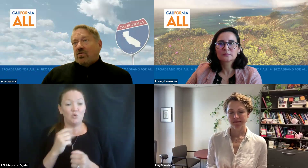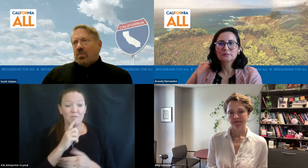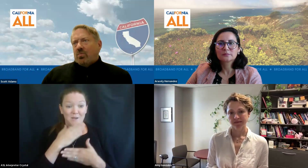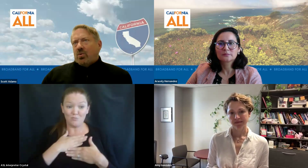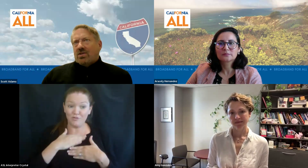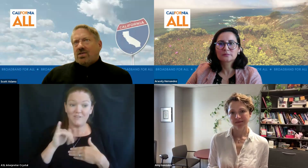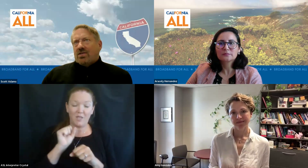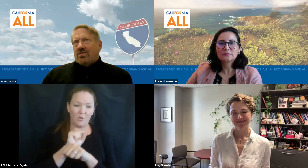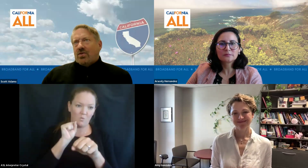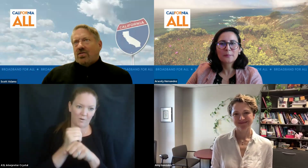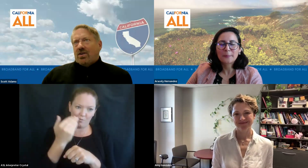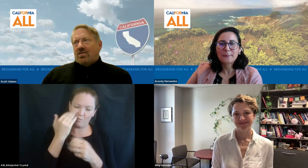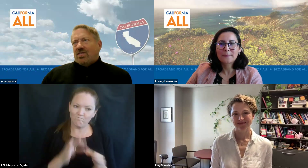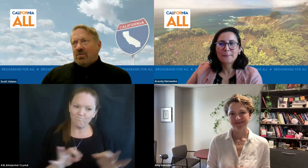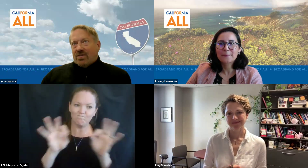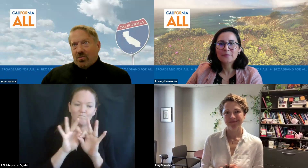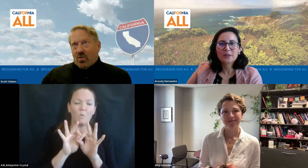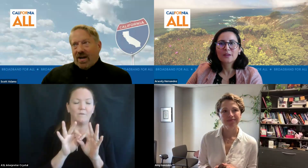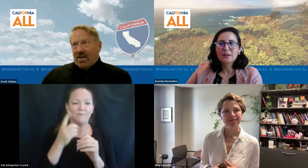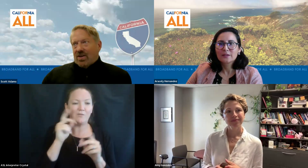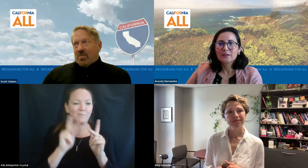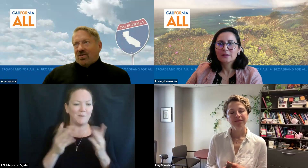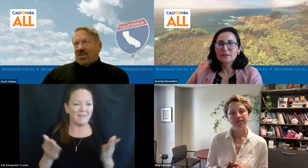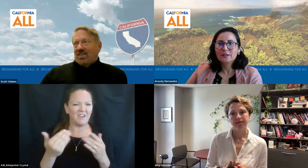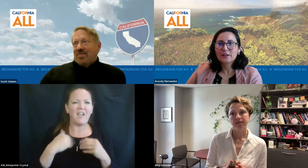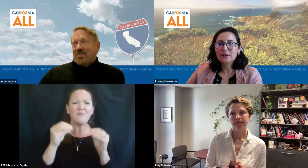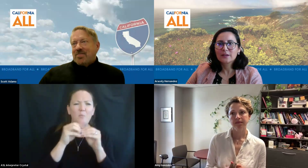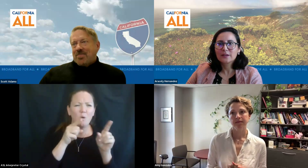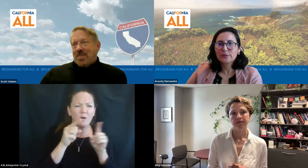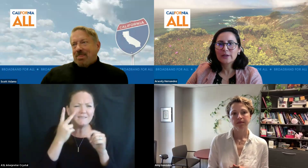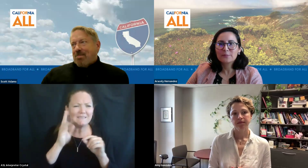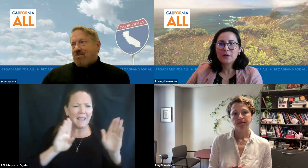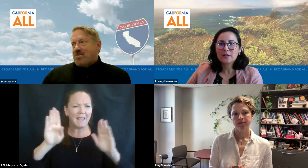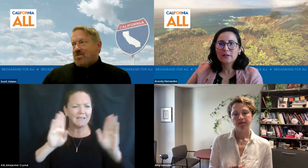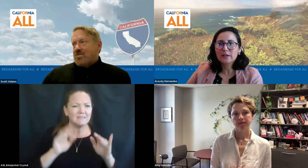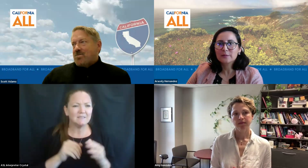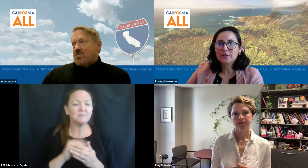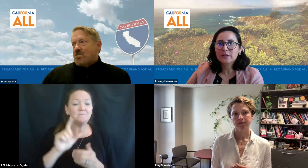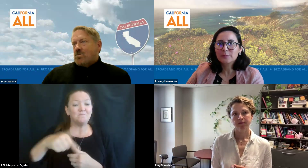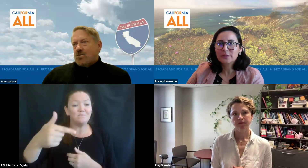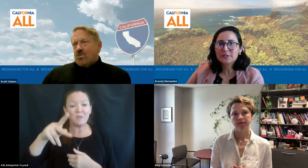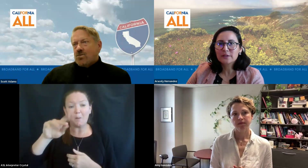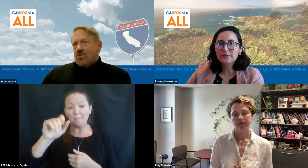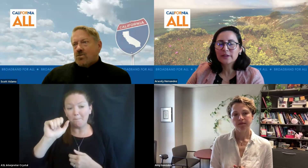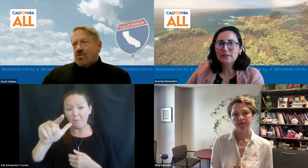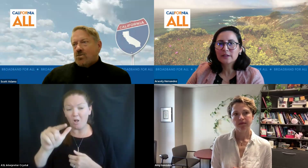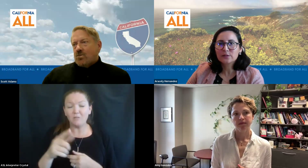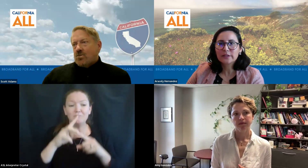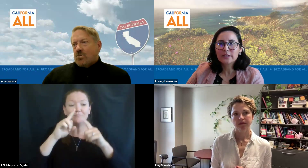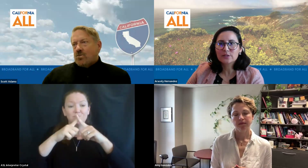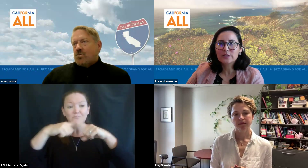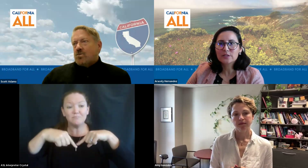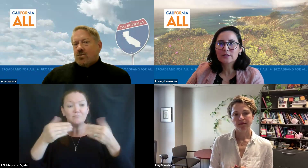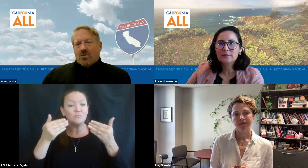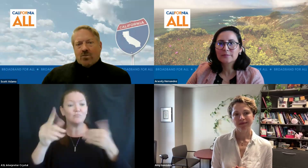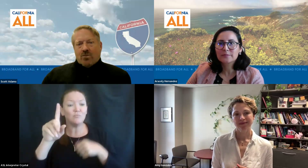this work, and I know it's super important to folks here. Looks like we got some more hands up, Araceli. Yeah, why don't we have Paul unmute himself and go